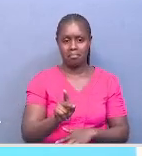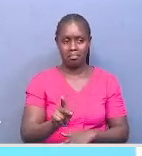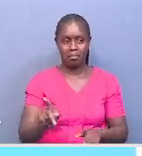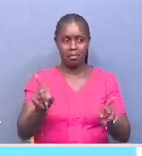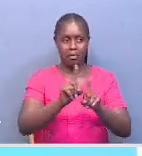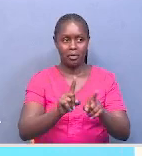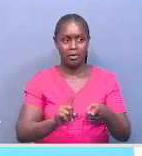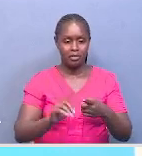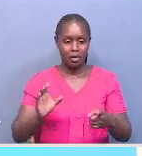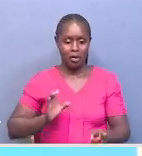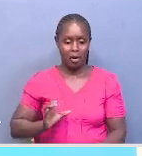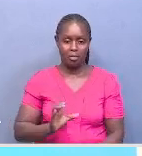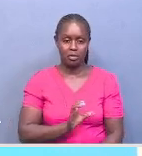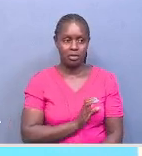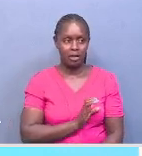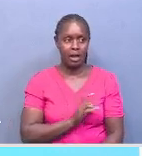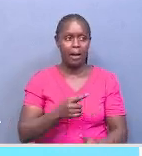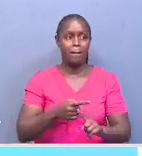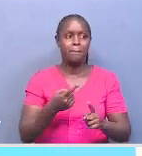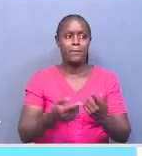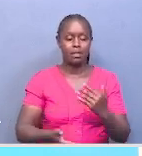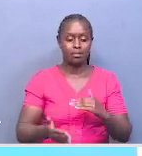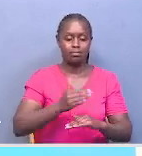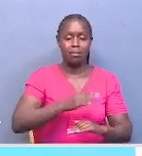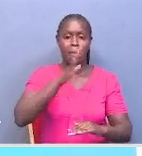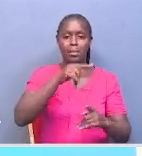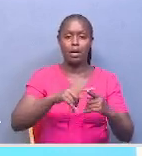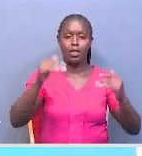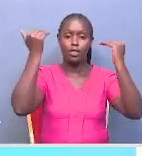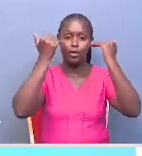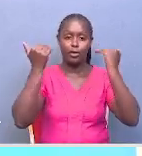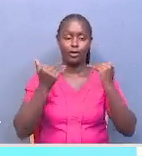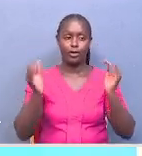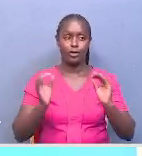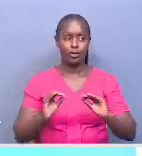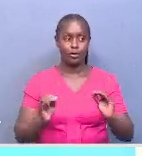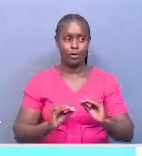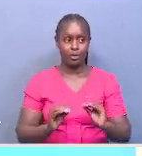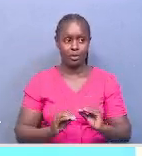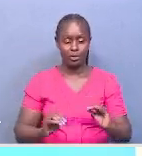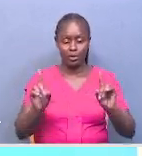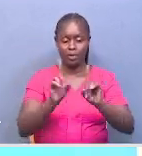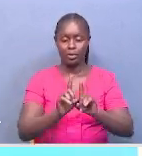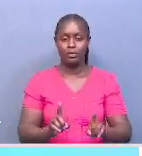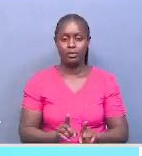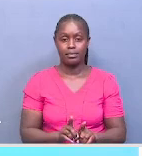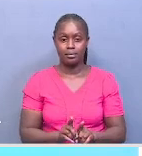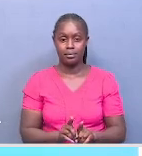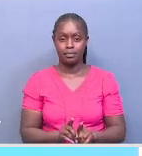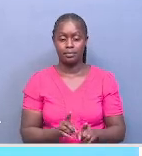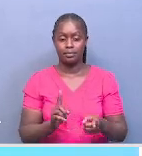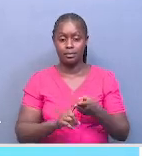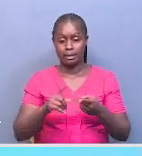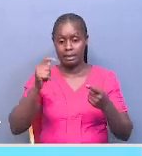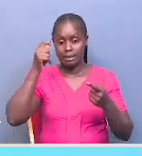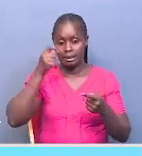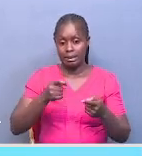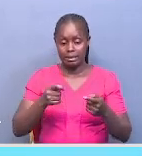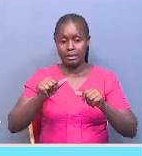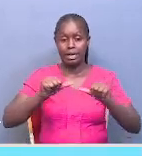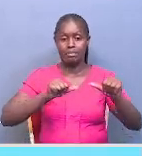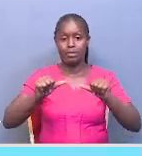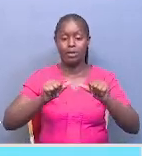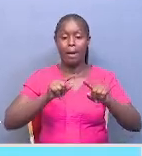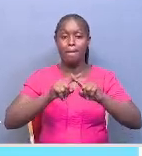Public Service Commission. They were again reinstated by the courts, by Ombudsman, also talks of the Justice Administration.